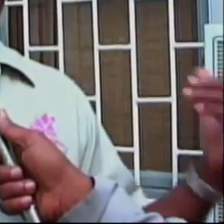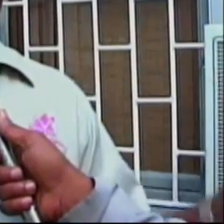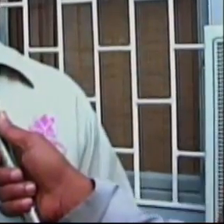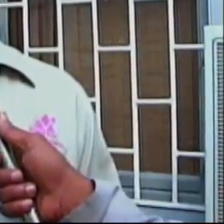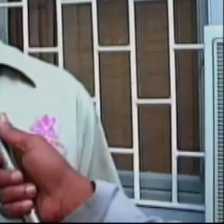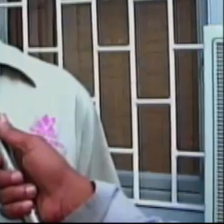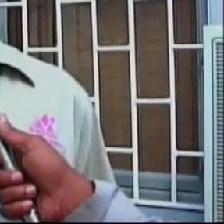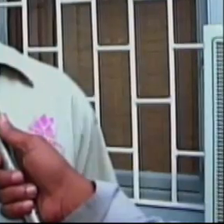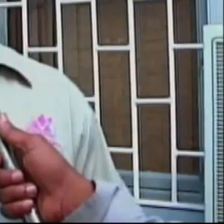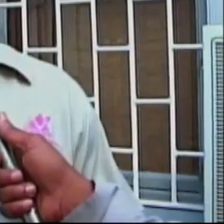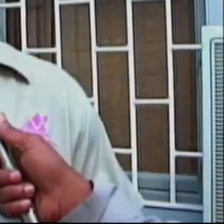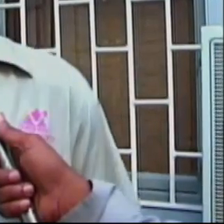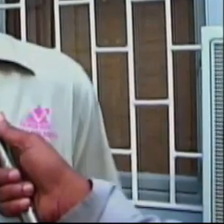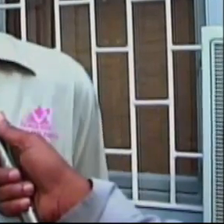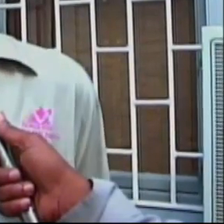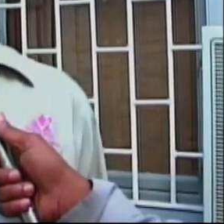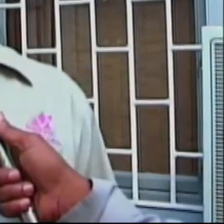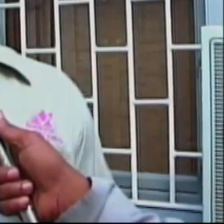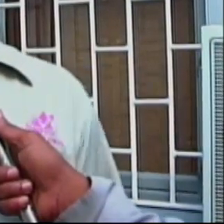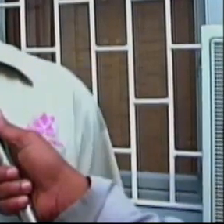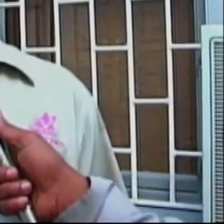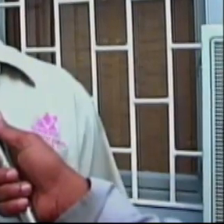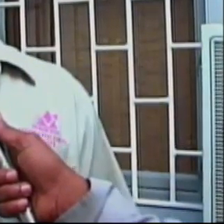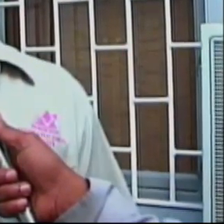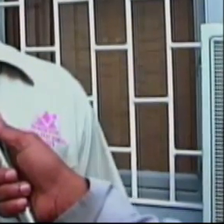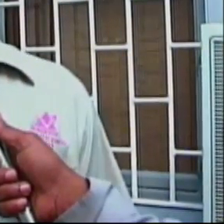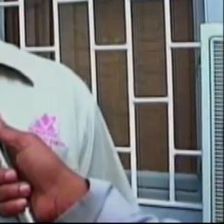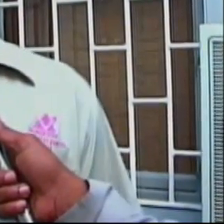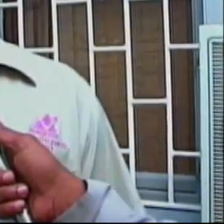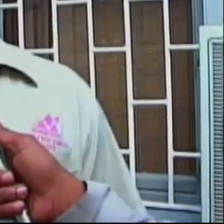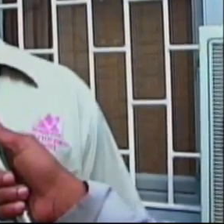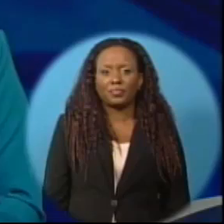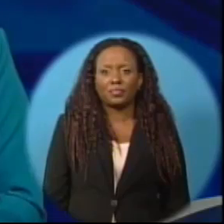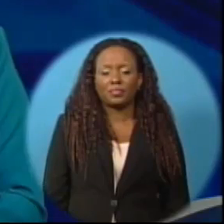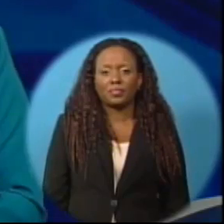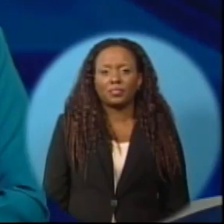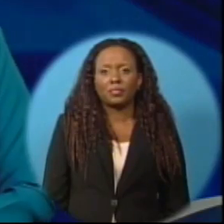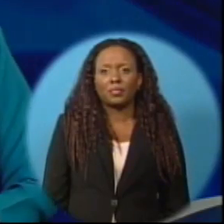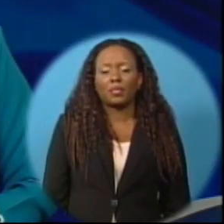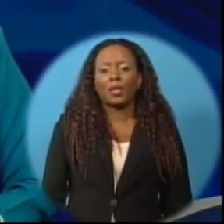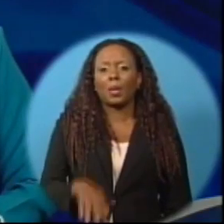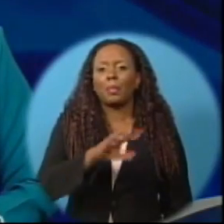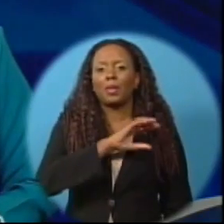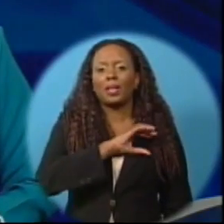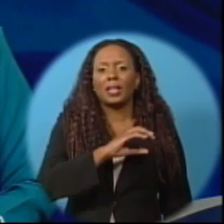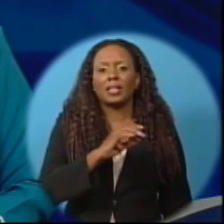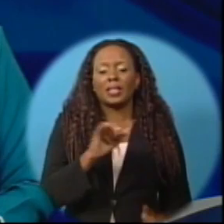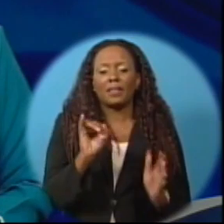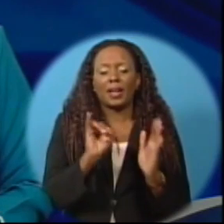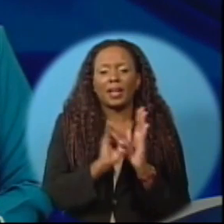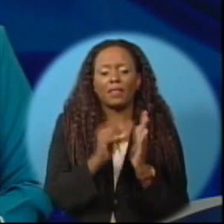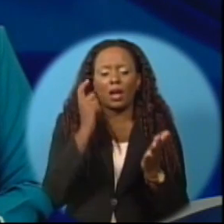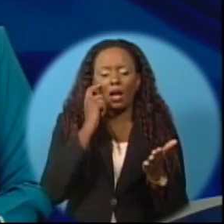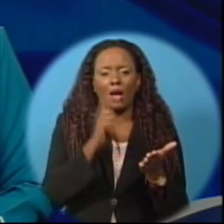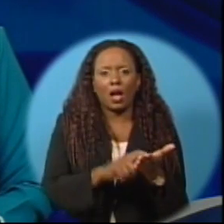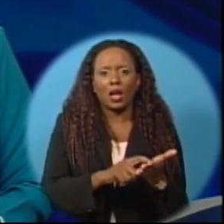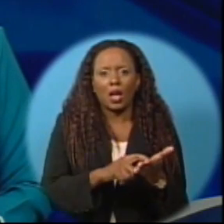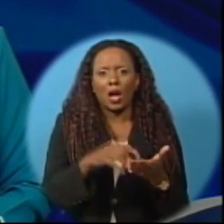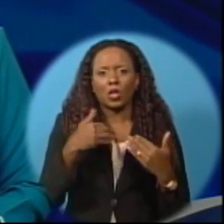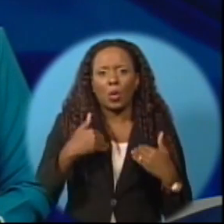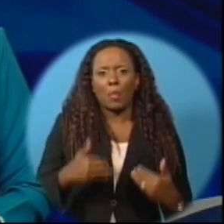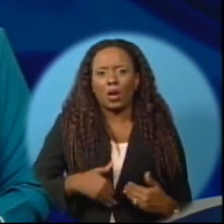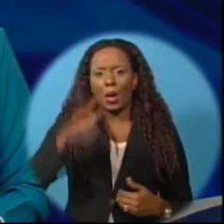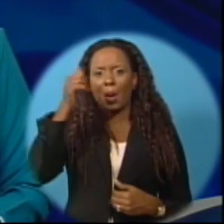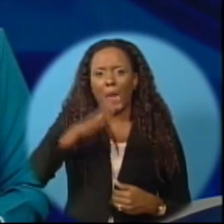song went down beautifully, and from then, every whole season, the song went on like a bomb. Police have identified the body of the man who was found